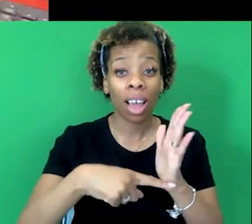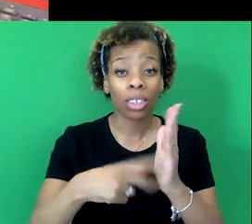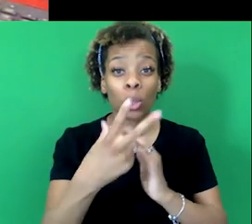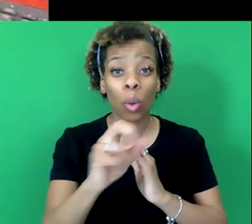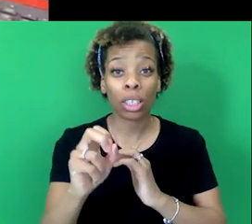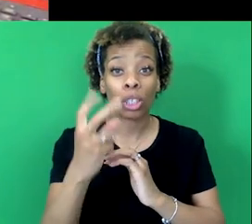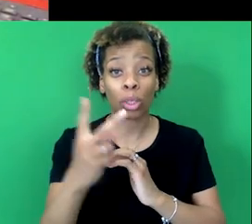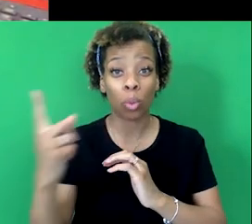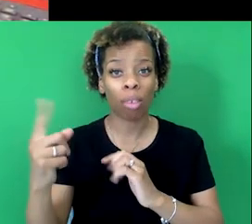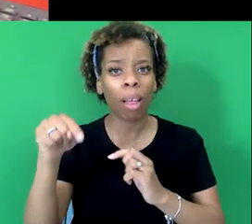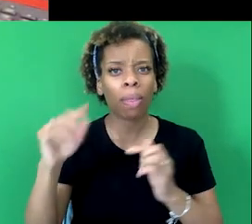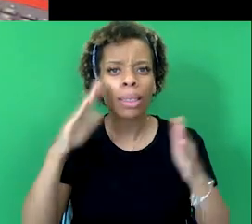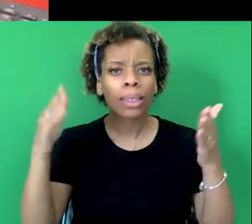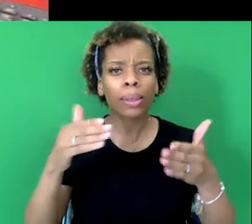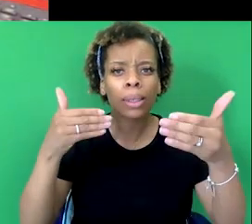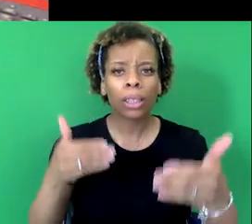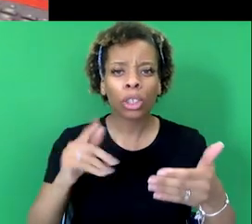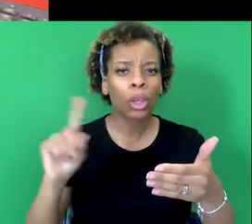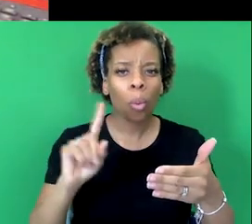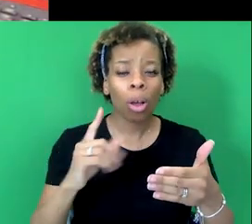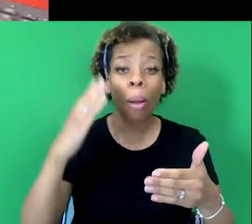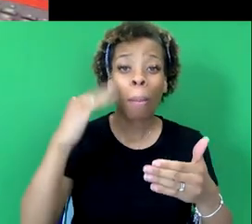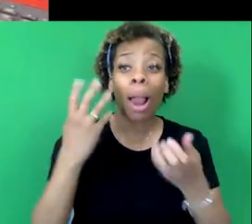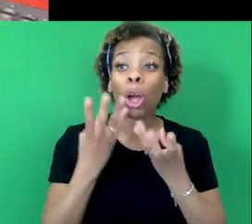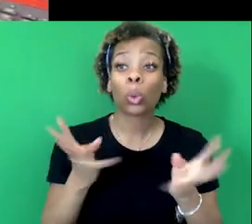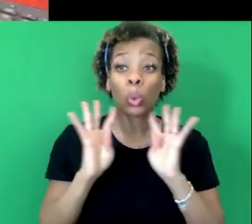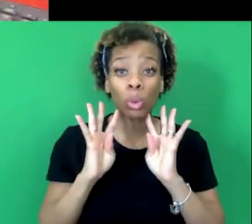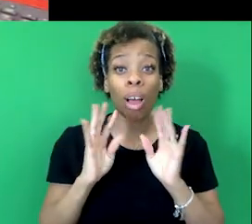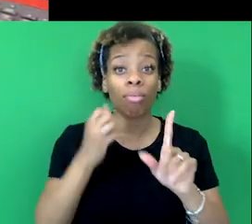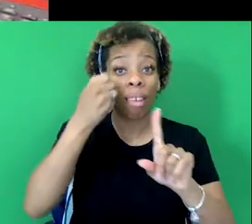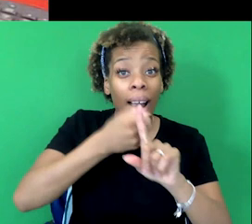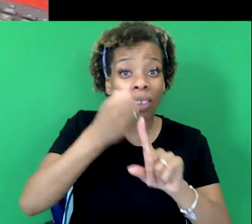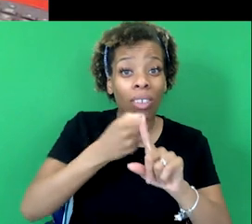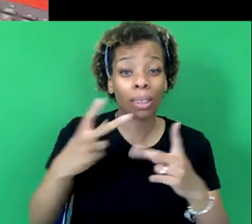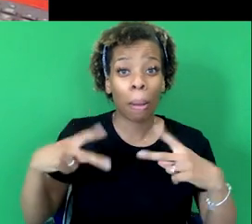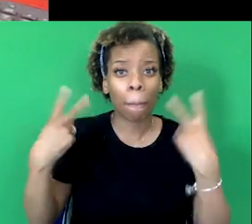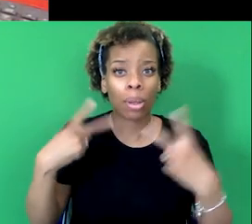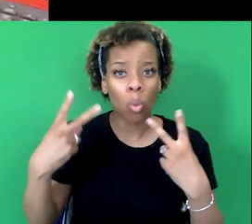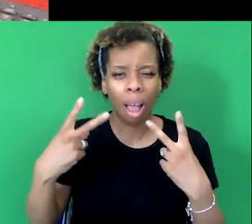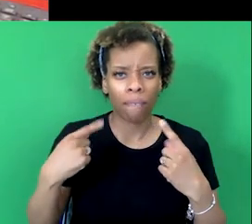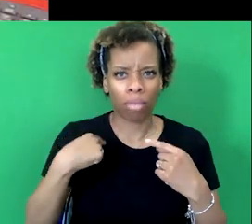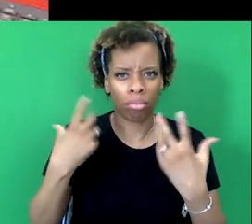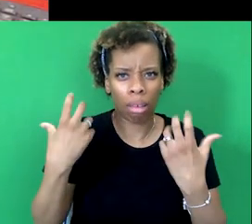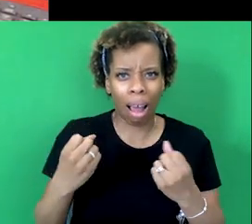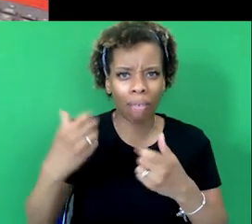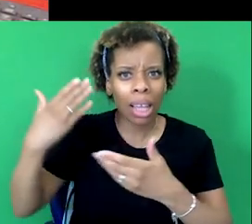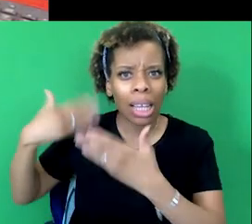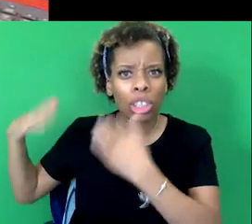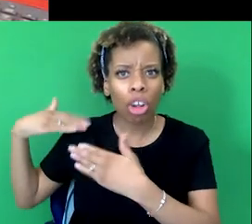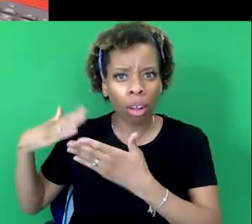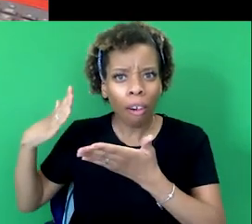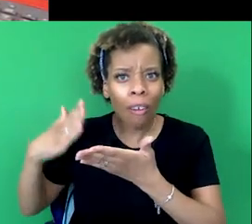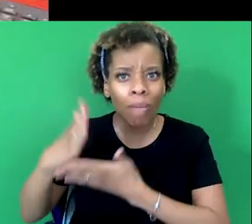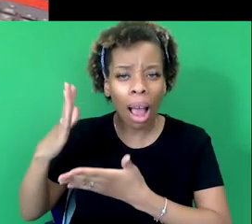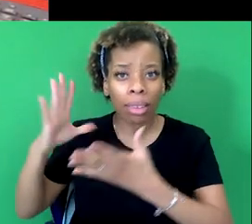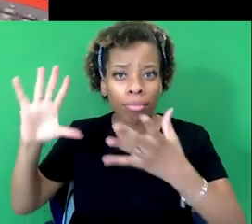Tudors, Activists and Midwives, When Historical Fact Meets Historical Fiction. And I am delighted today